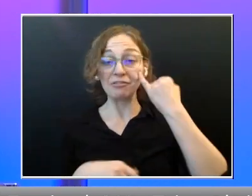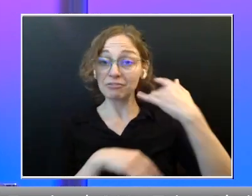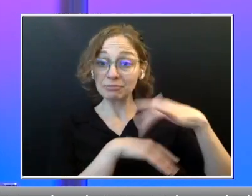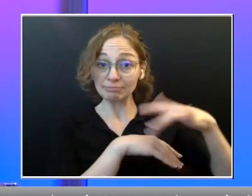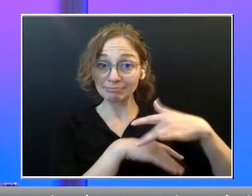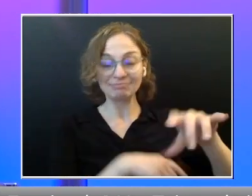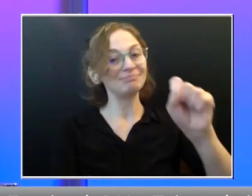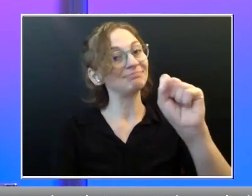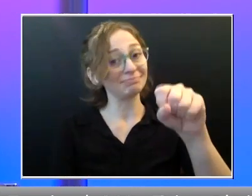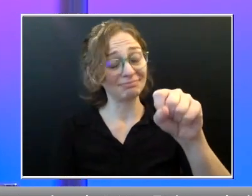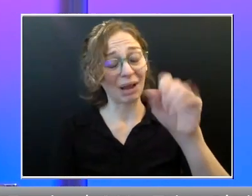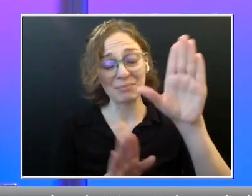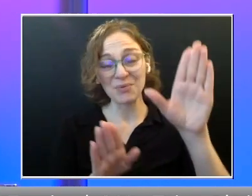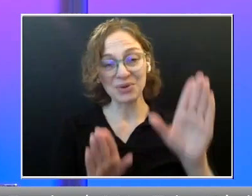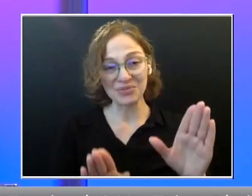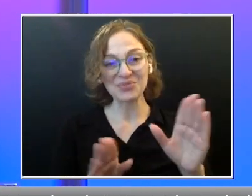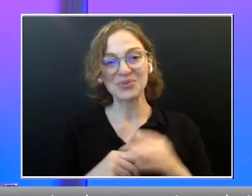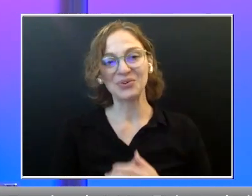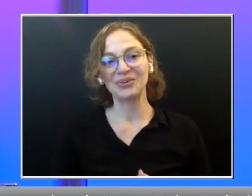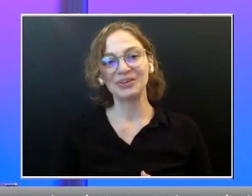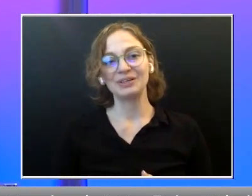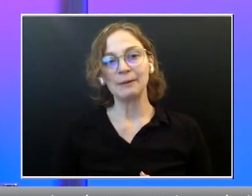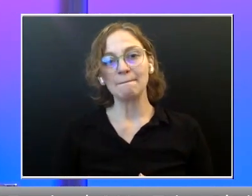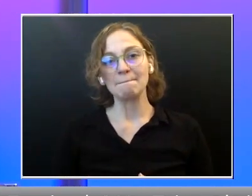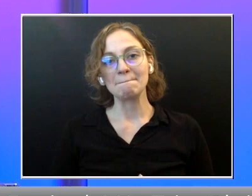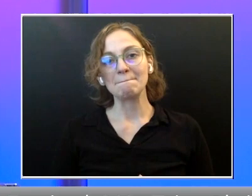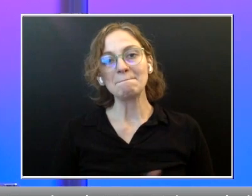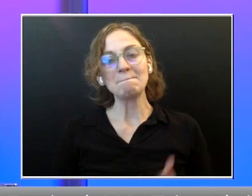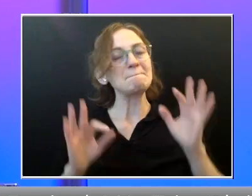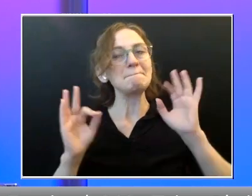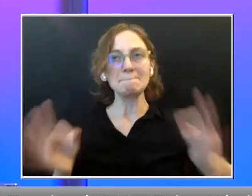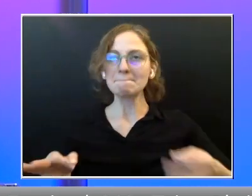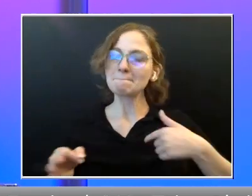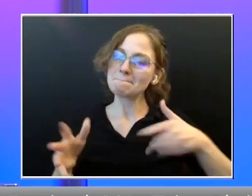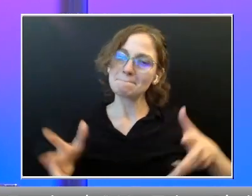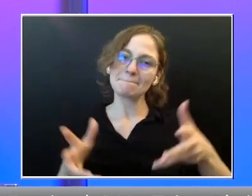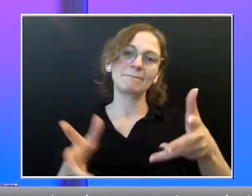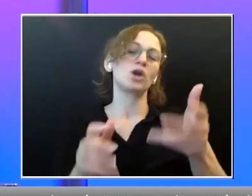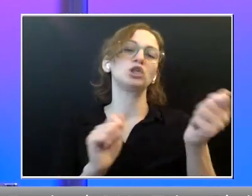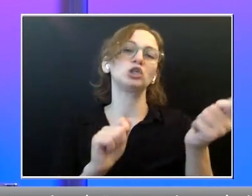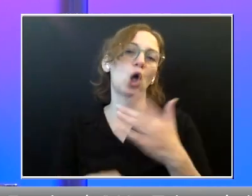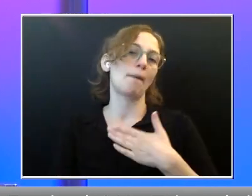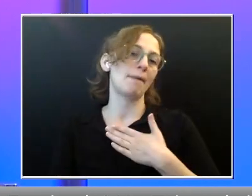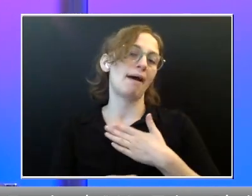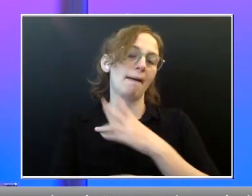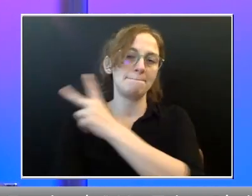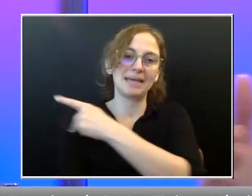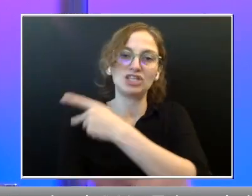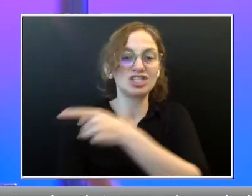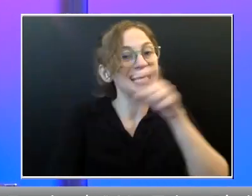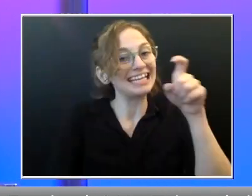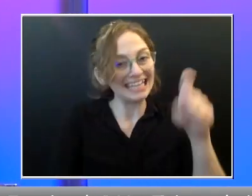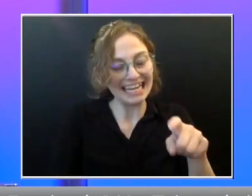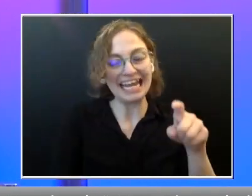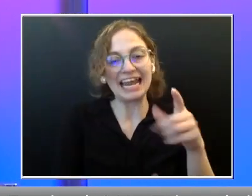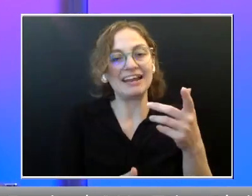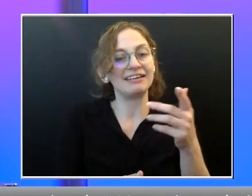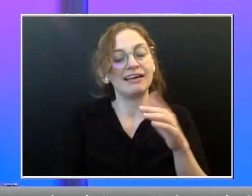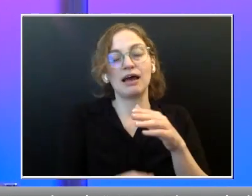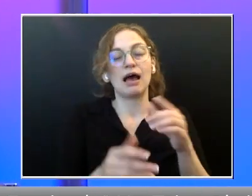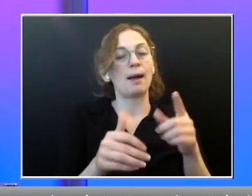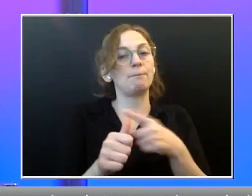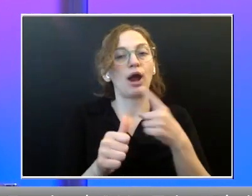But you know, I certainly encourage all my patients. They need to have a primary care physician. They need to have someone that's monitoring all their other